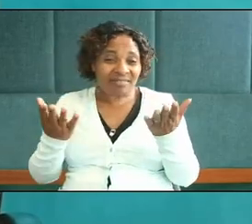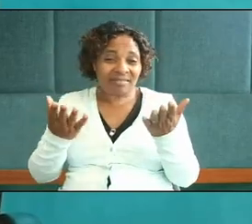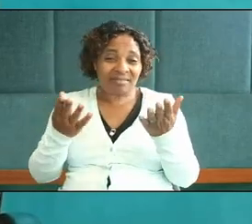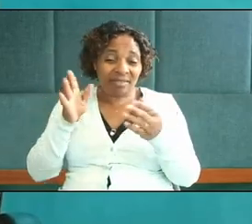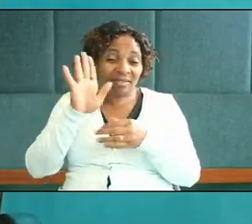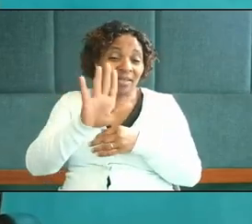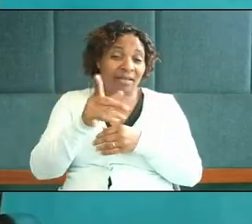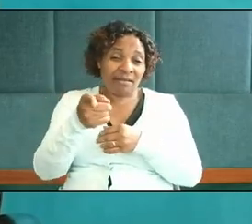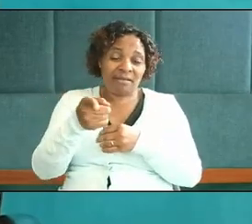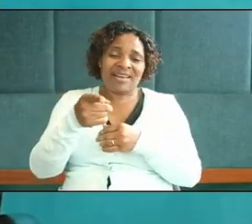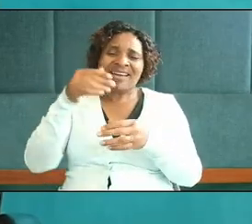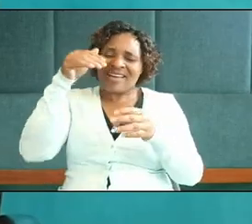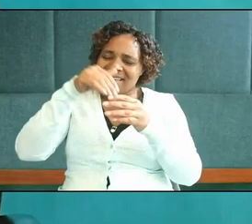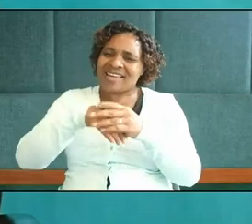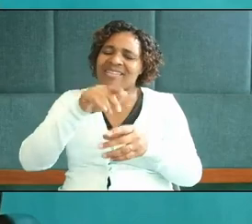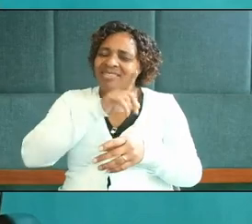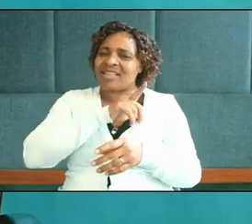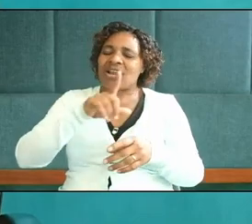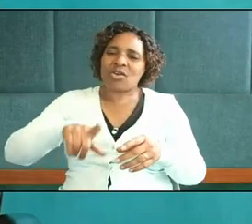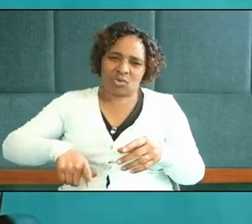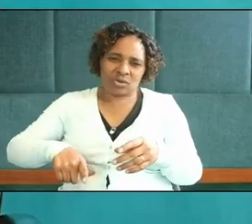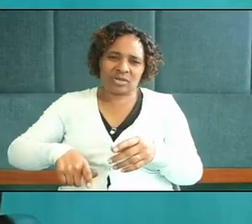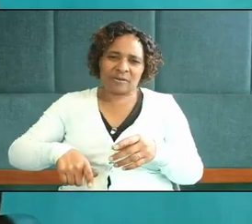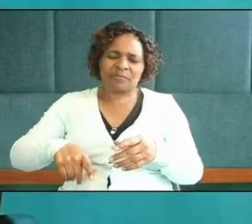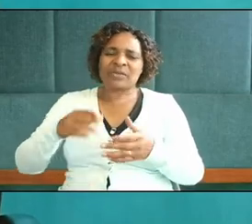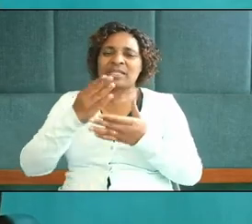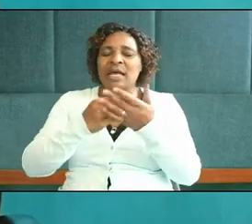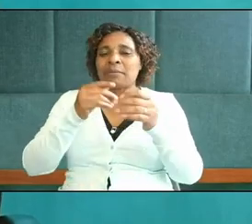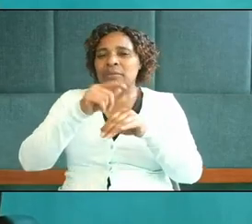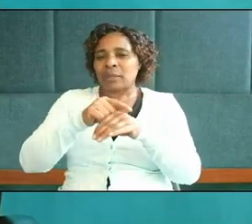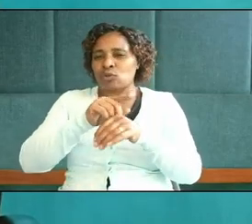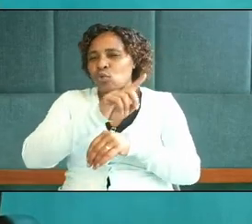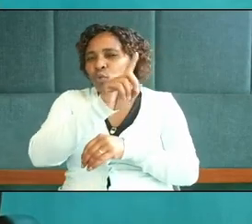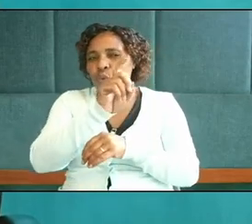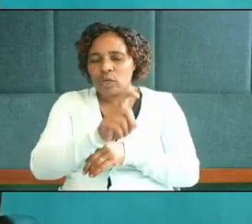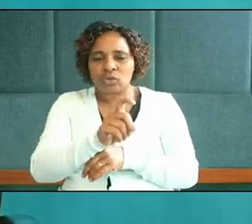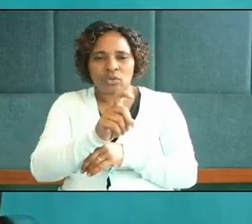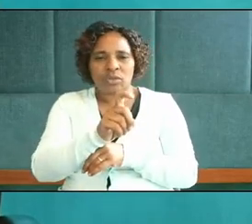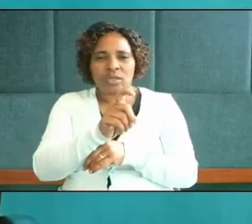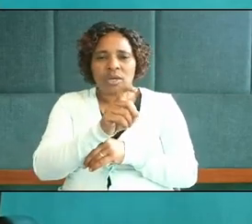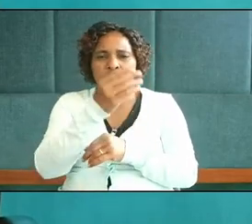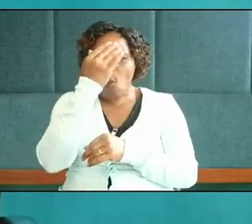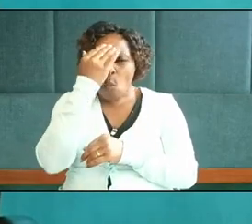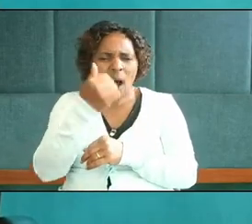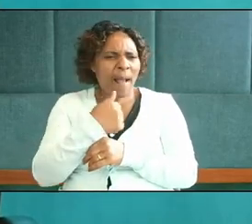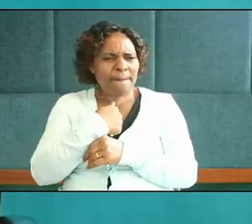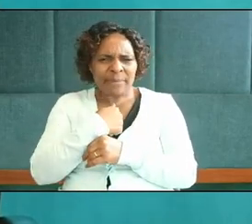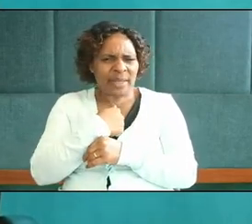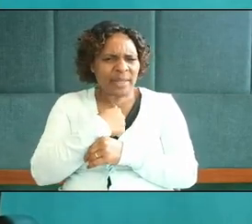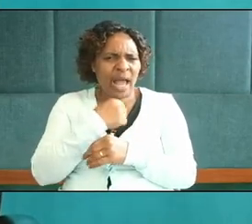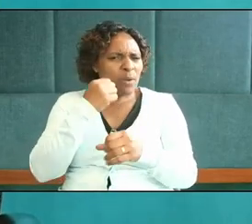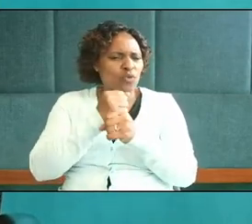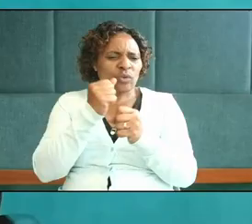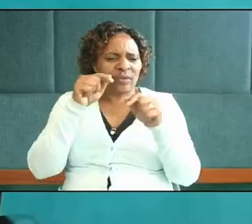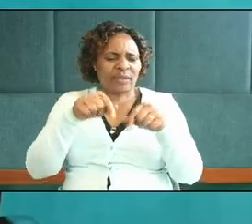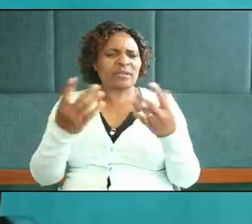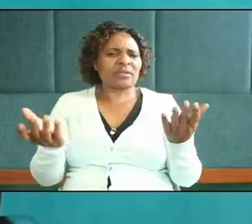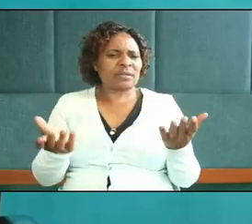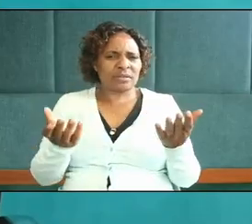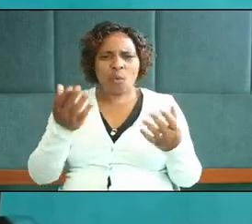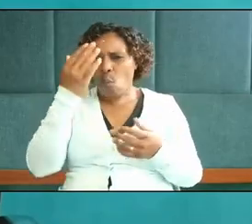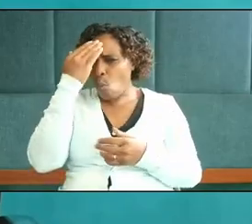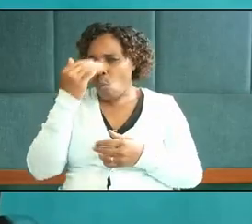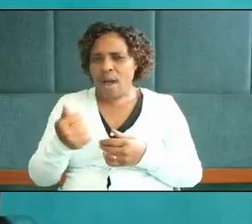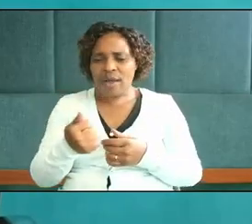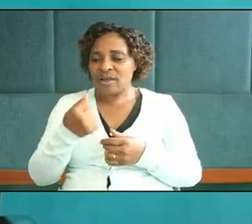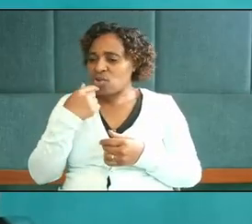parents in the Lord. So it's important sometimes even to question, maybe why am I being told to do this? Yeah, or why am